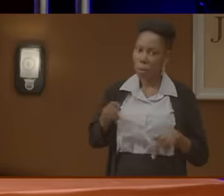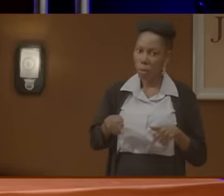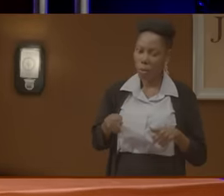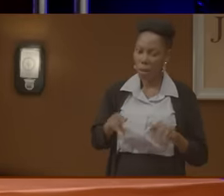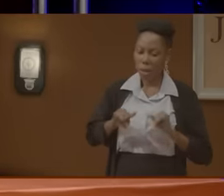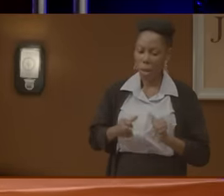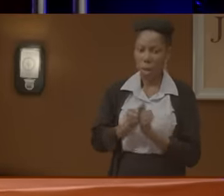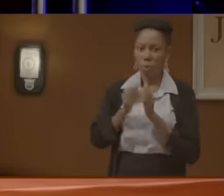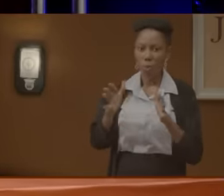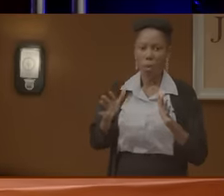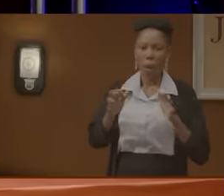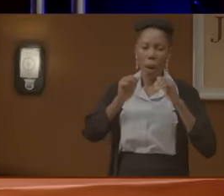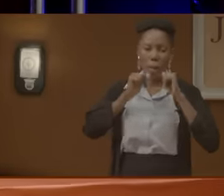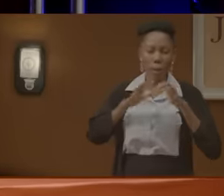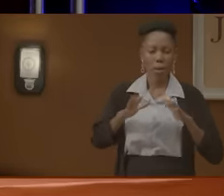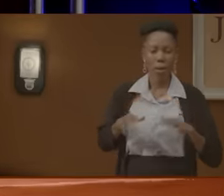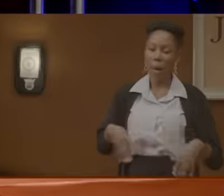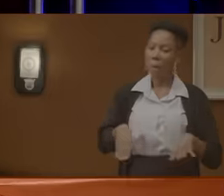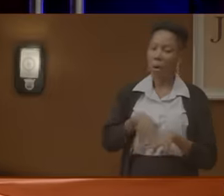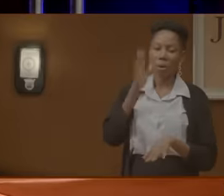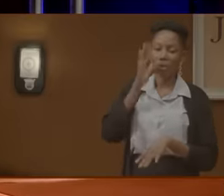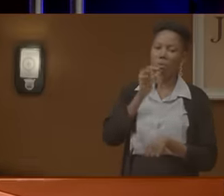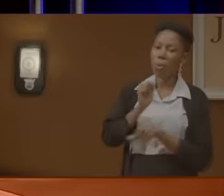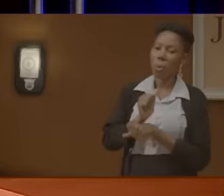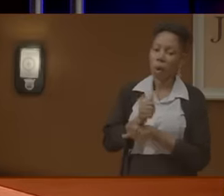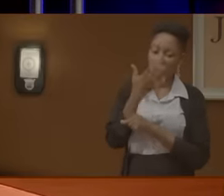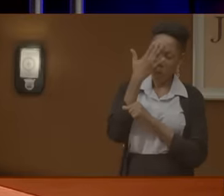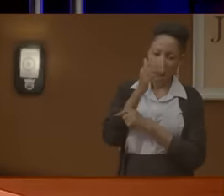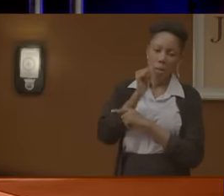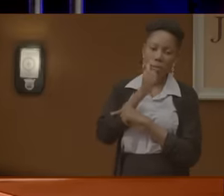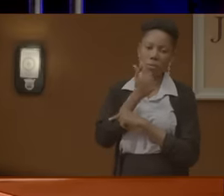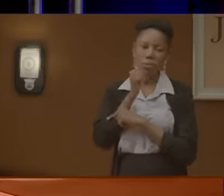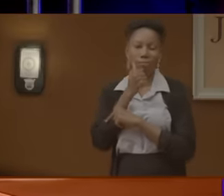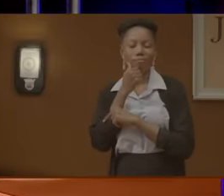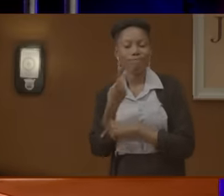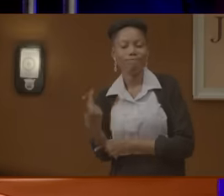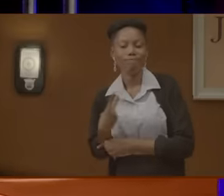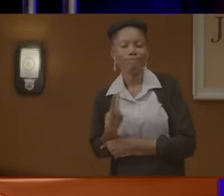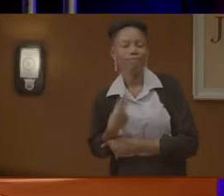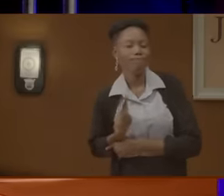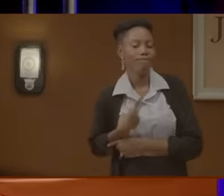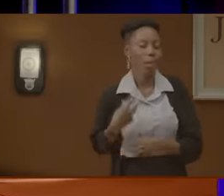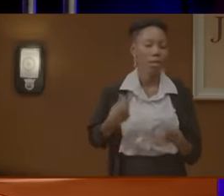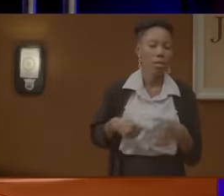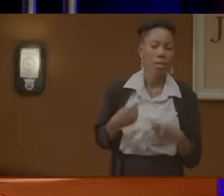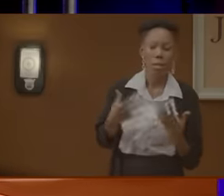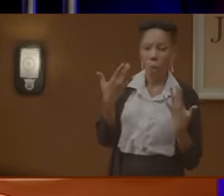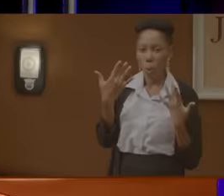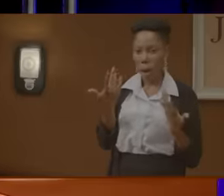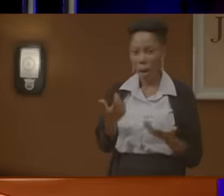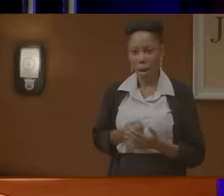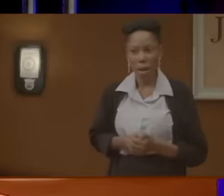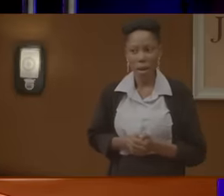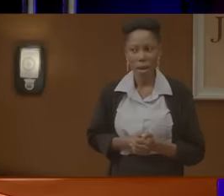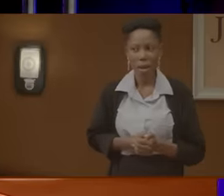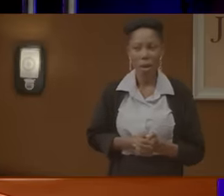no peace, that thing will not work. Every blessed day, quarrel. Every blessed day, embarrassment. Sometimes, to even come out